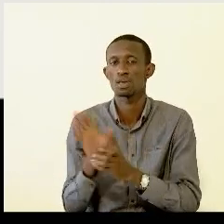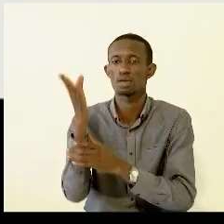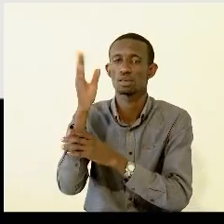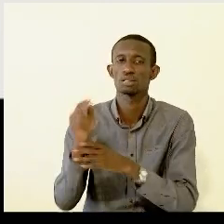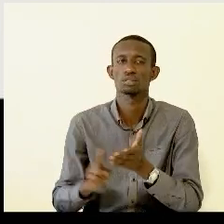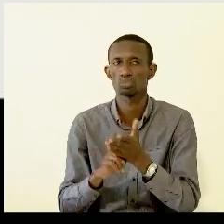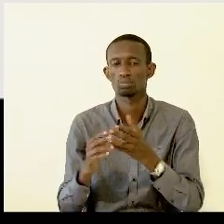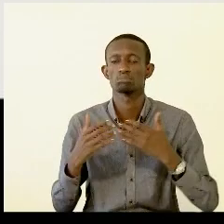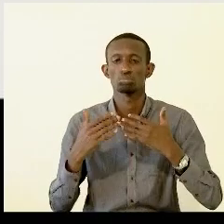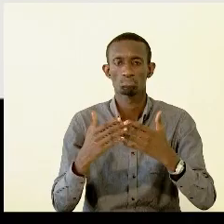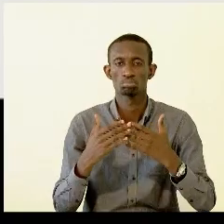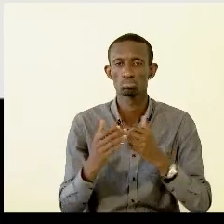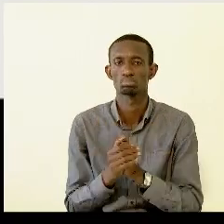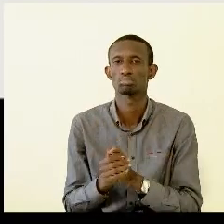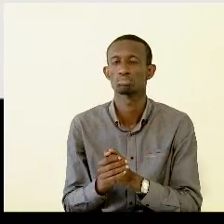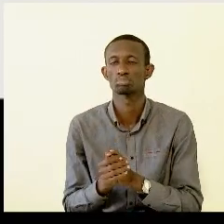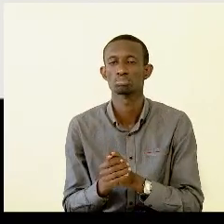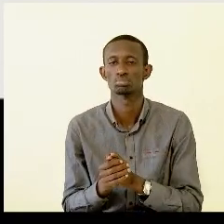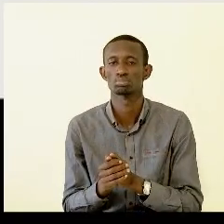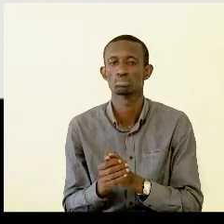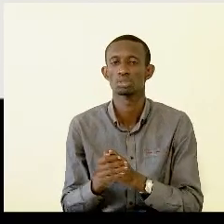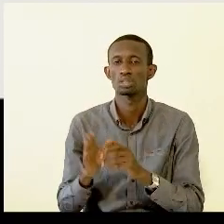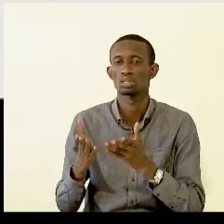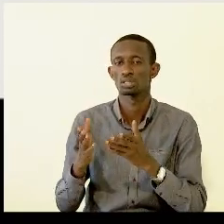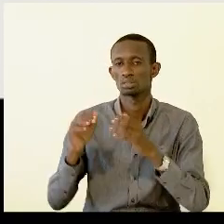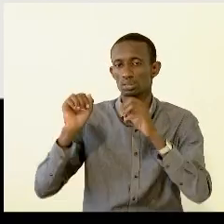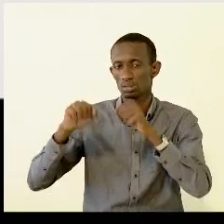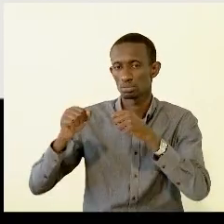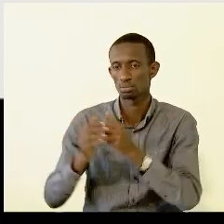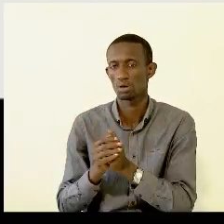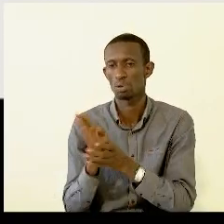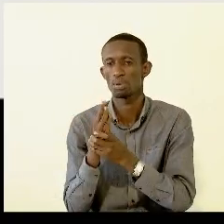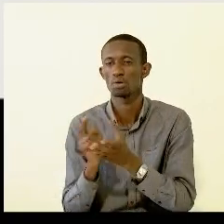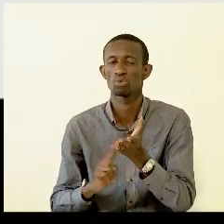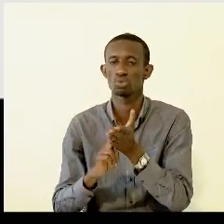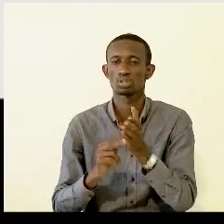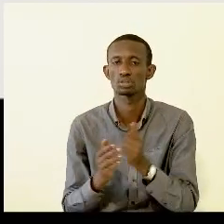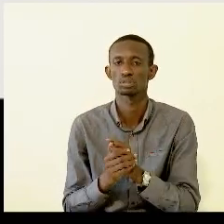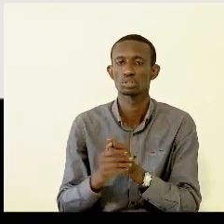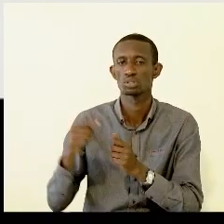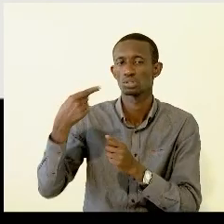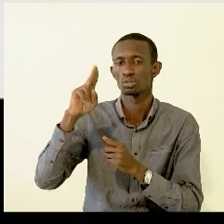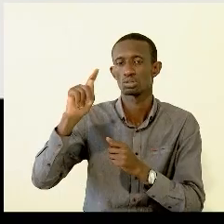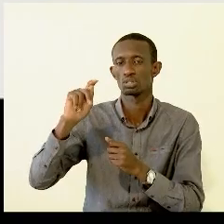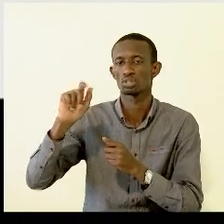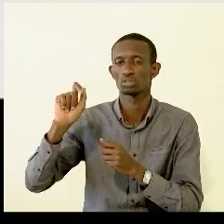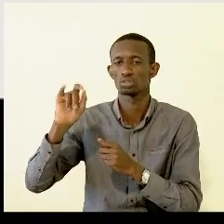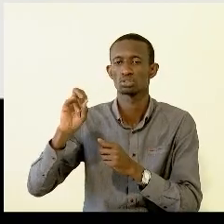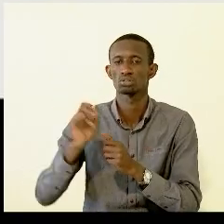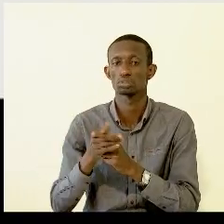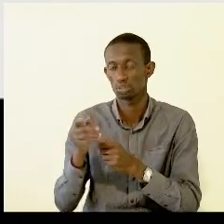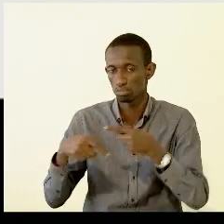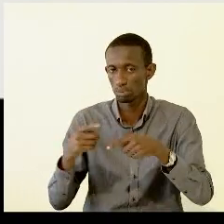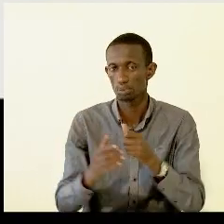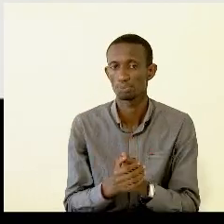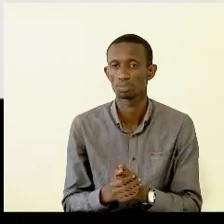vapor. Then plants can also be used in guttation. This process of